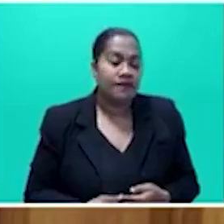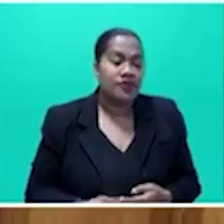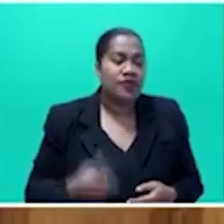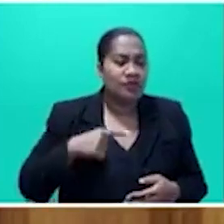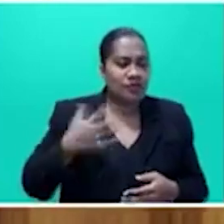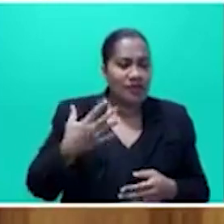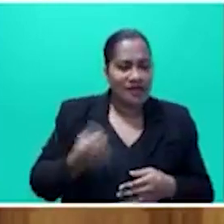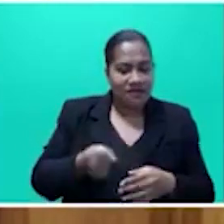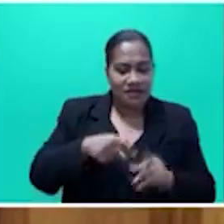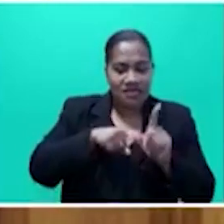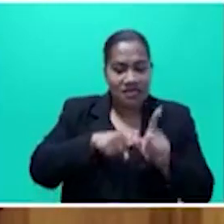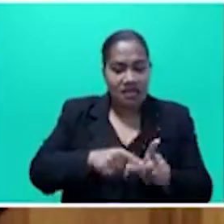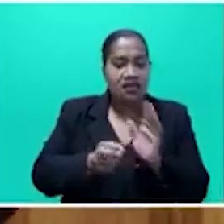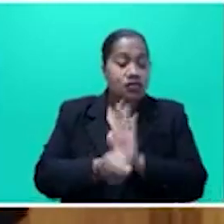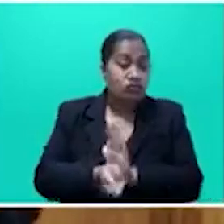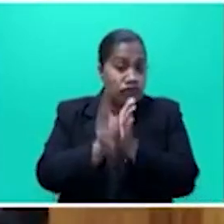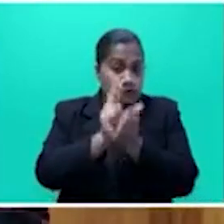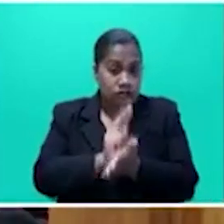review